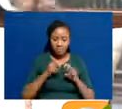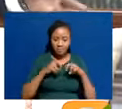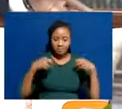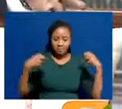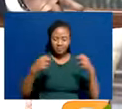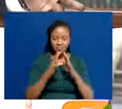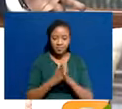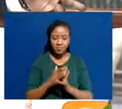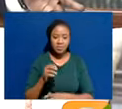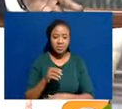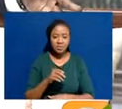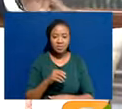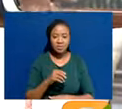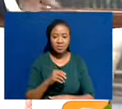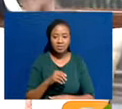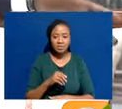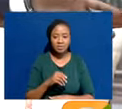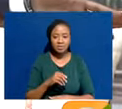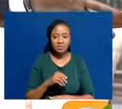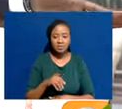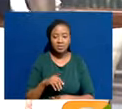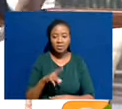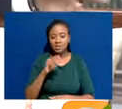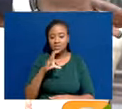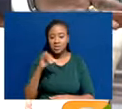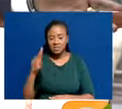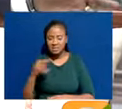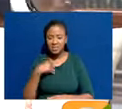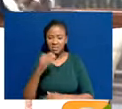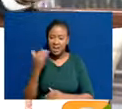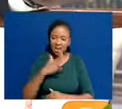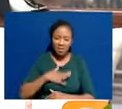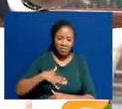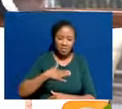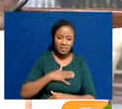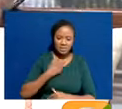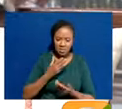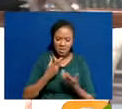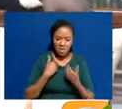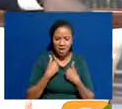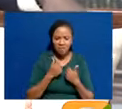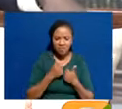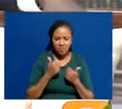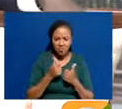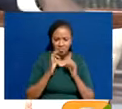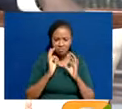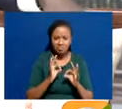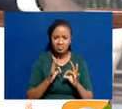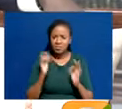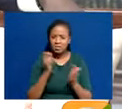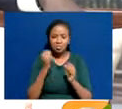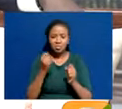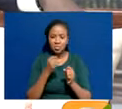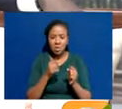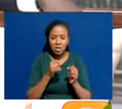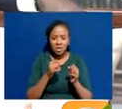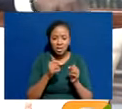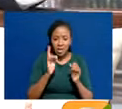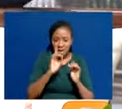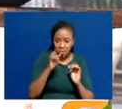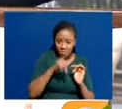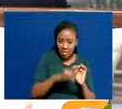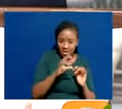me also to have a better package for my legal department or for some other, because you can't have one size fits all. The challenges in Nairobi are